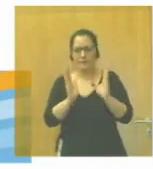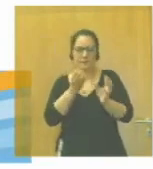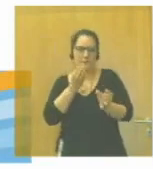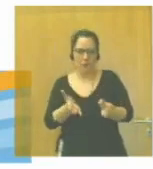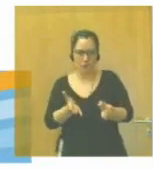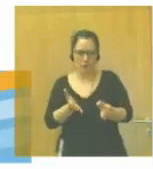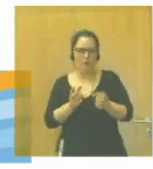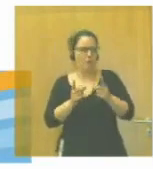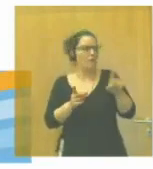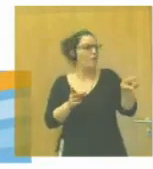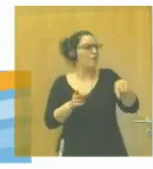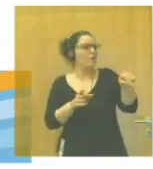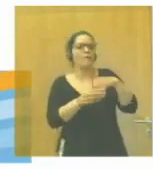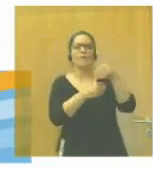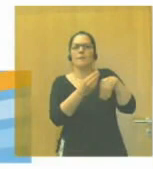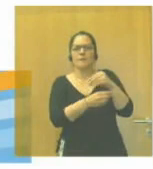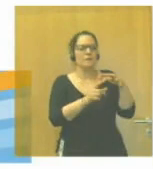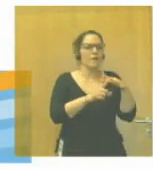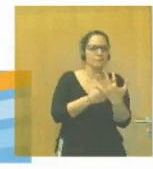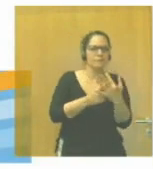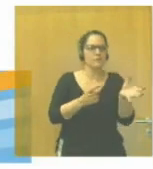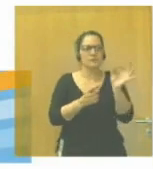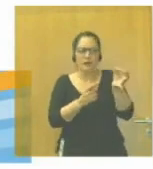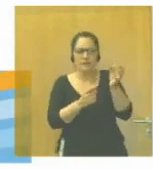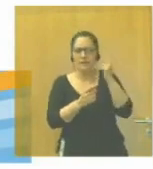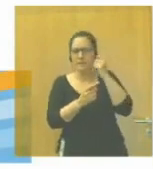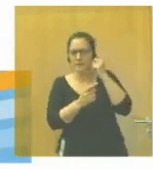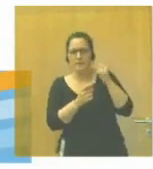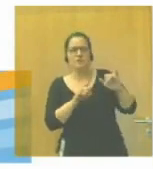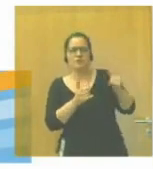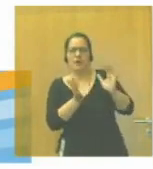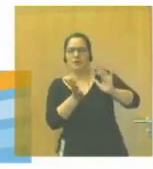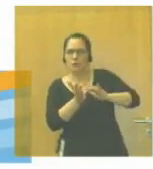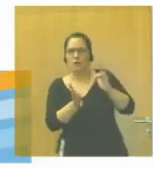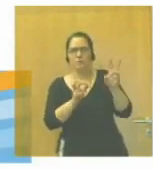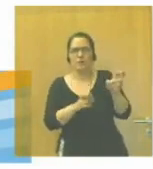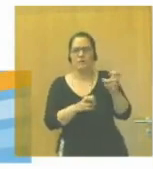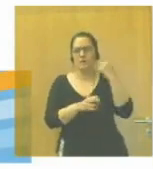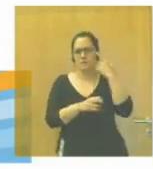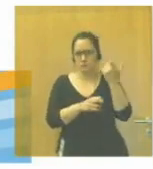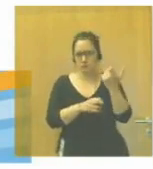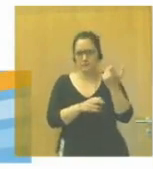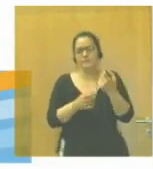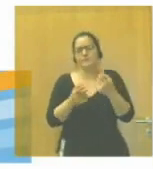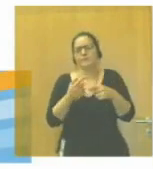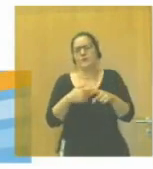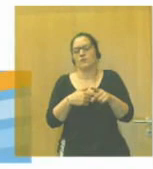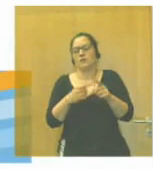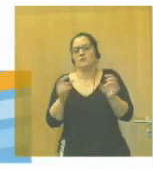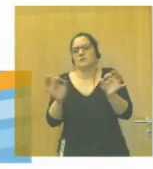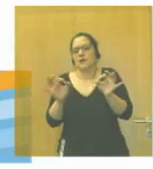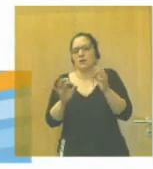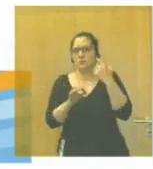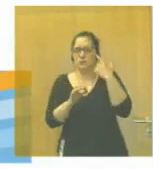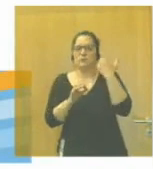people themselves who have been through the healthcare system with their own thoughts of suicide. Zero suicide is about how the organization